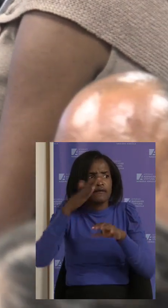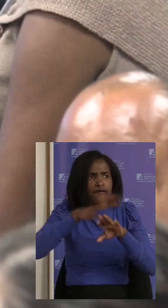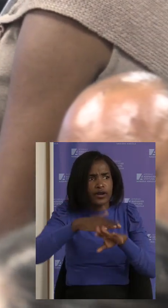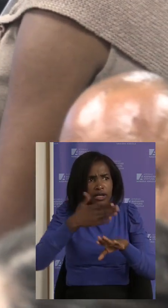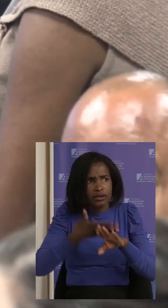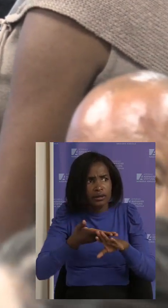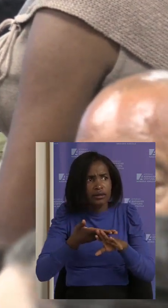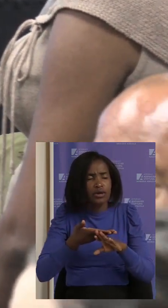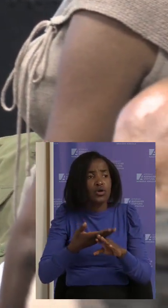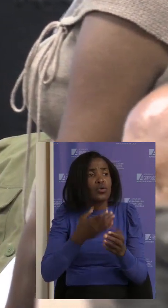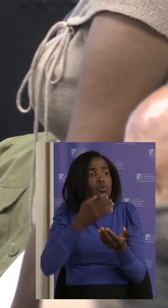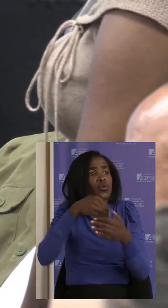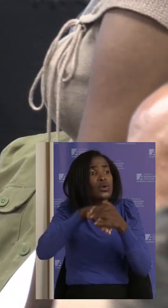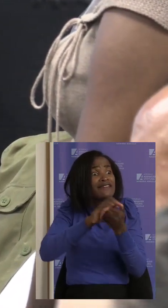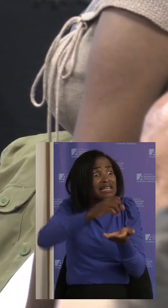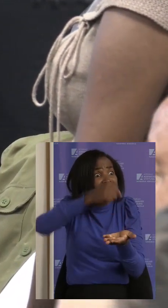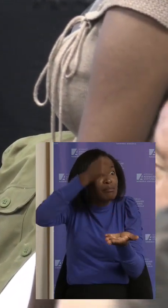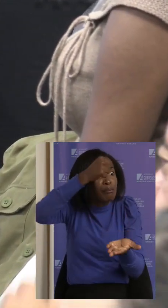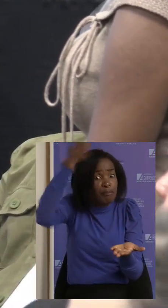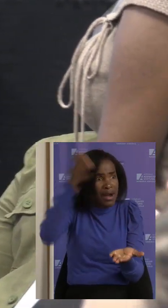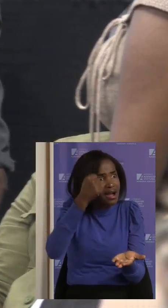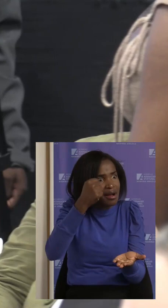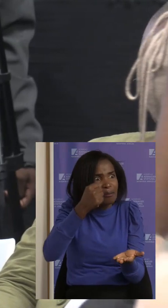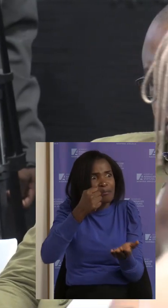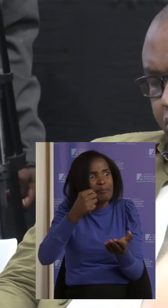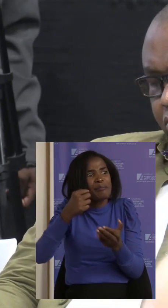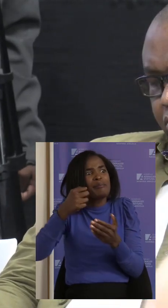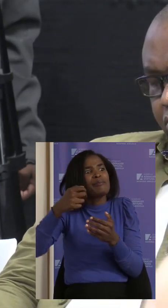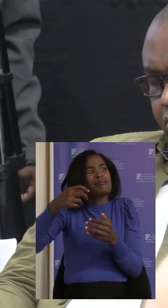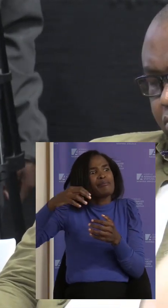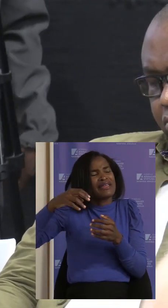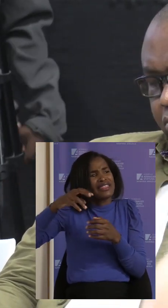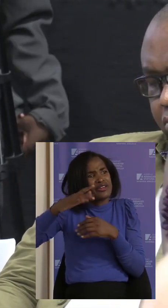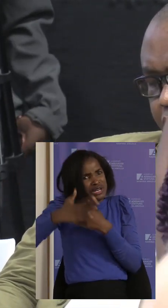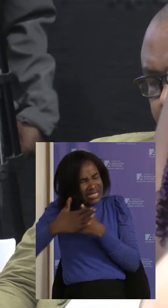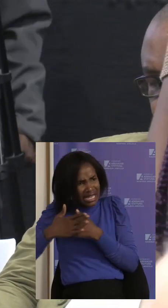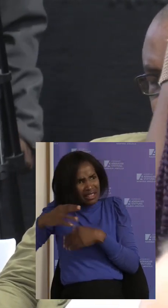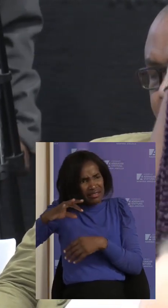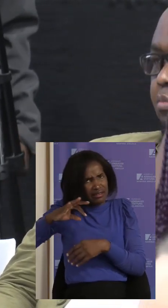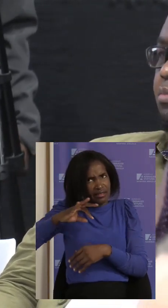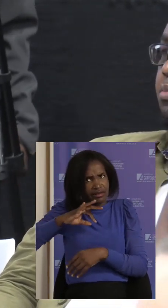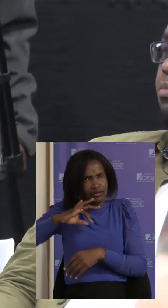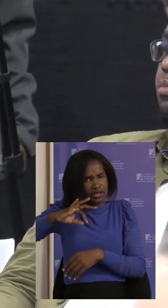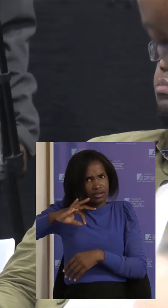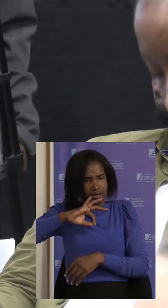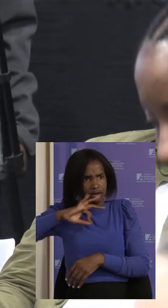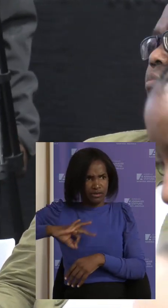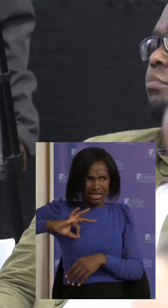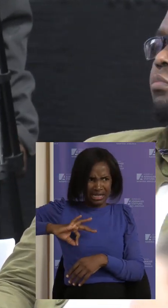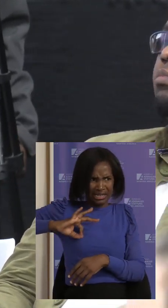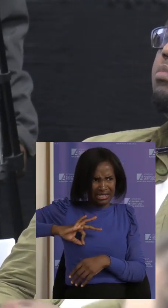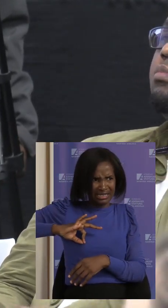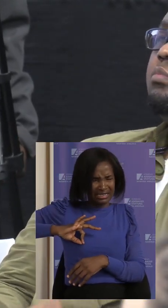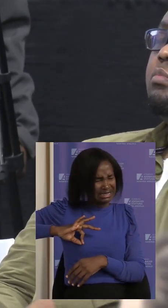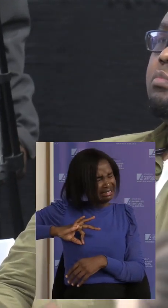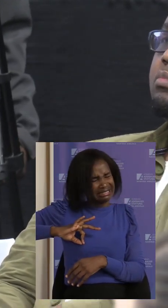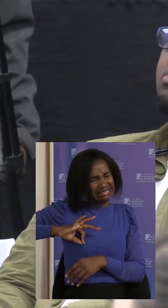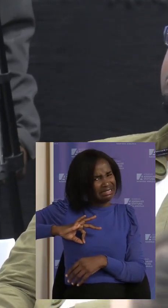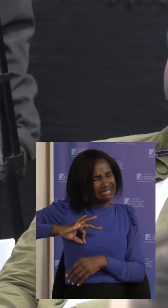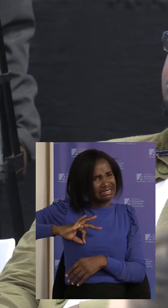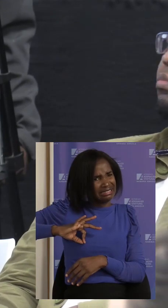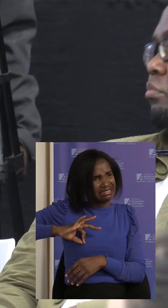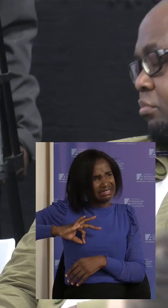we're investing a lot, but then the returns are not satisfying. But then again, my